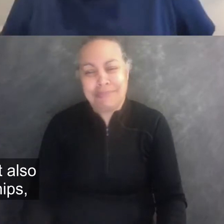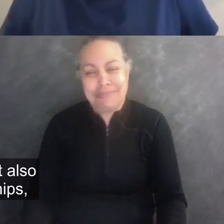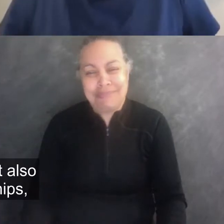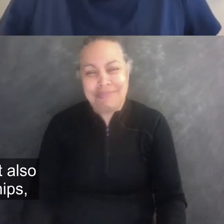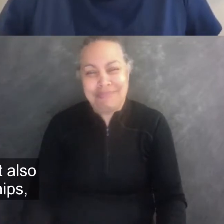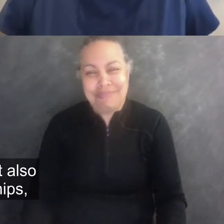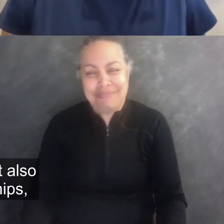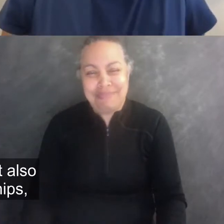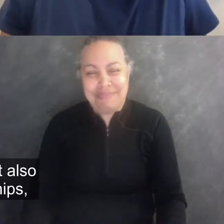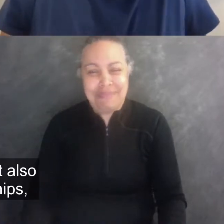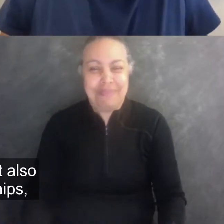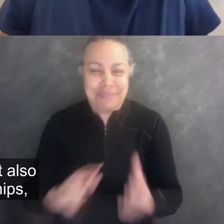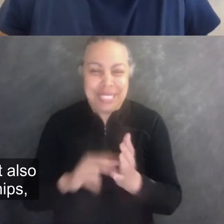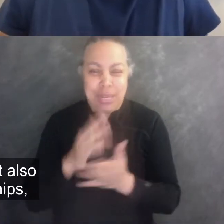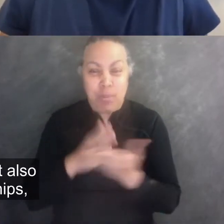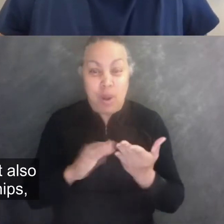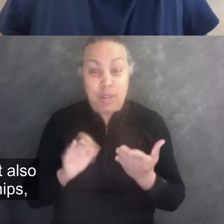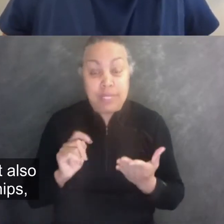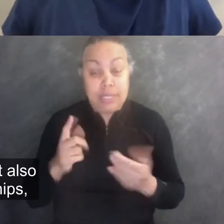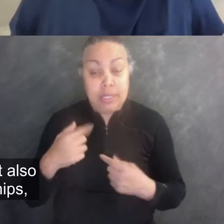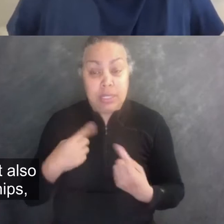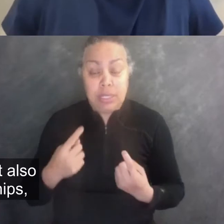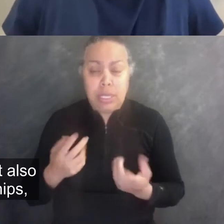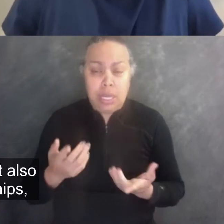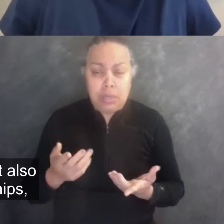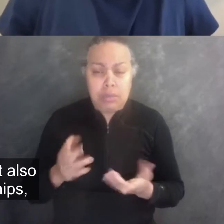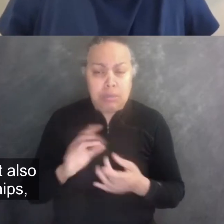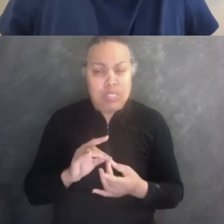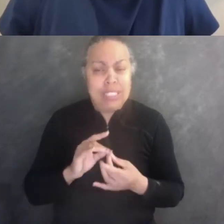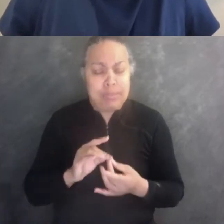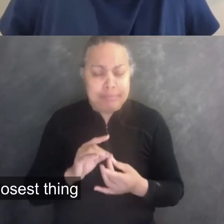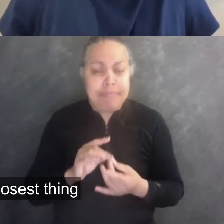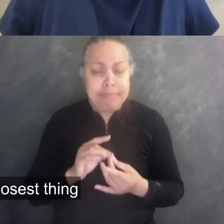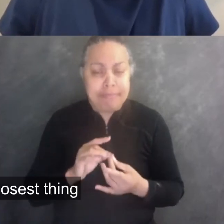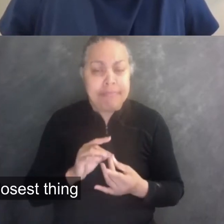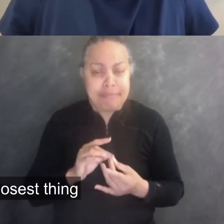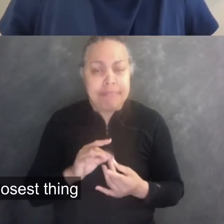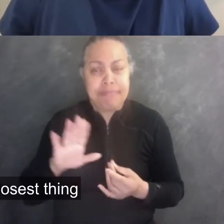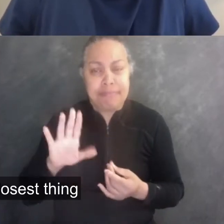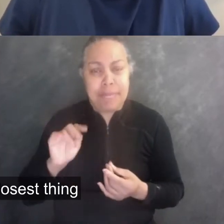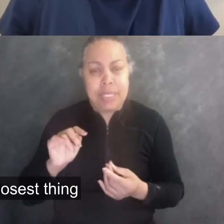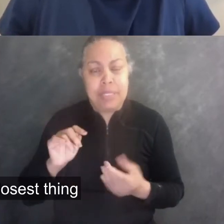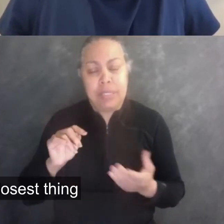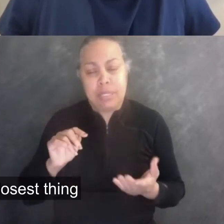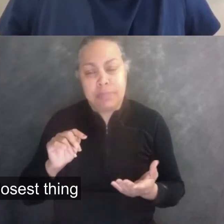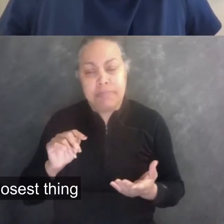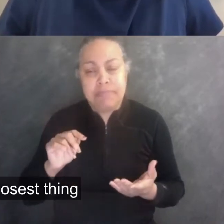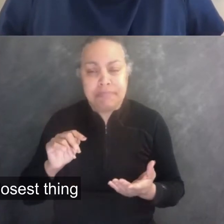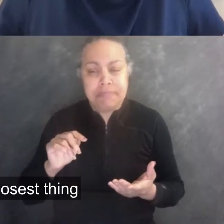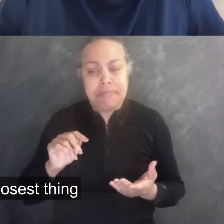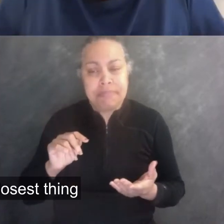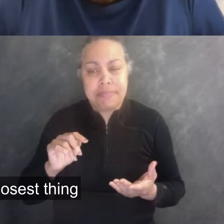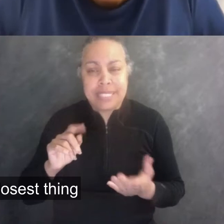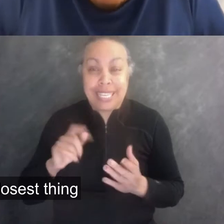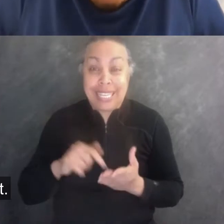I mean, and part of it also is a part of relationships. But I mean, this is